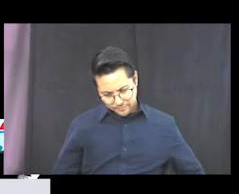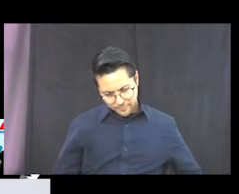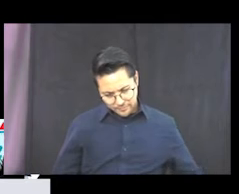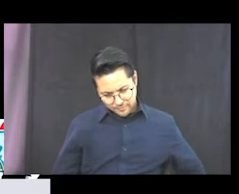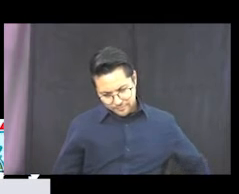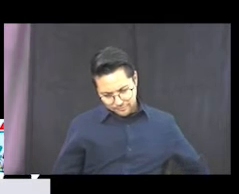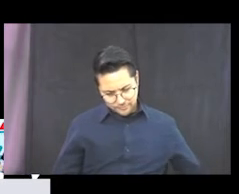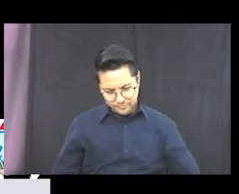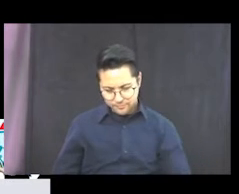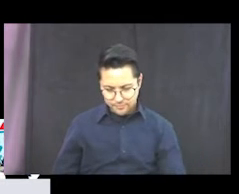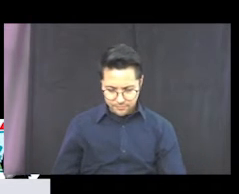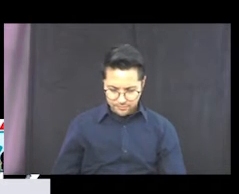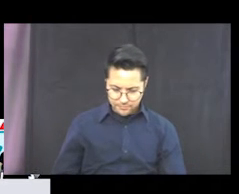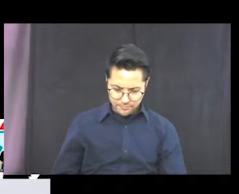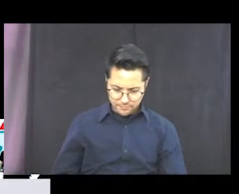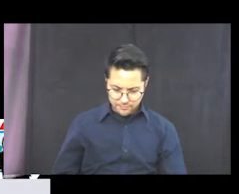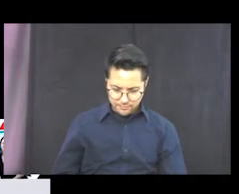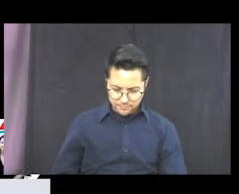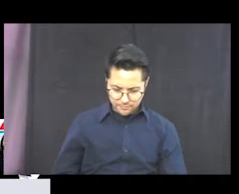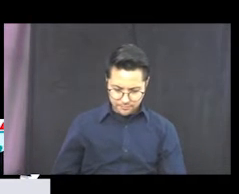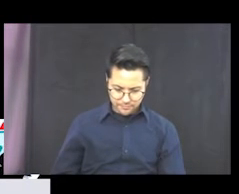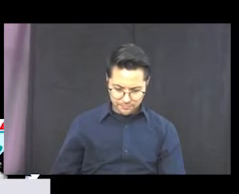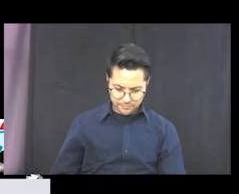Freestyle. Axle.